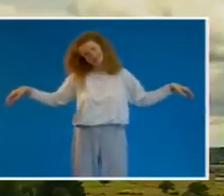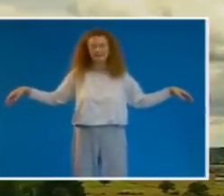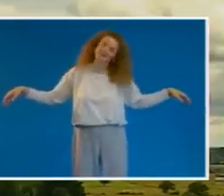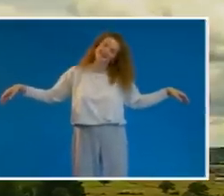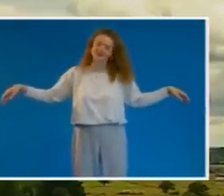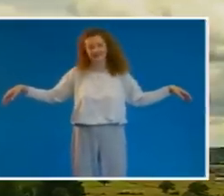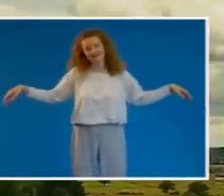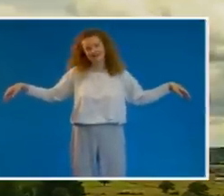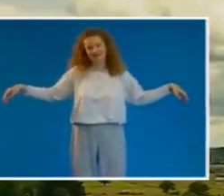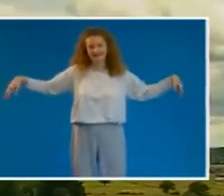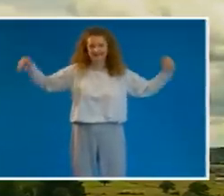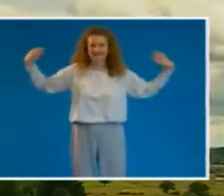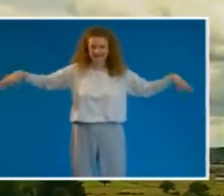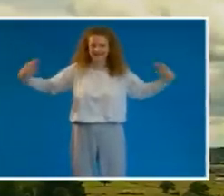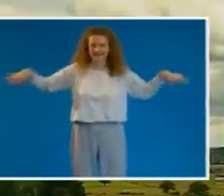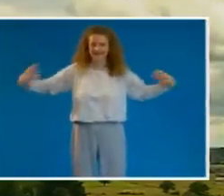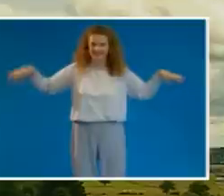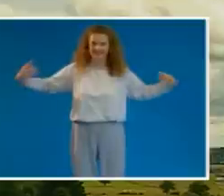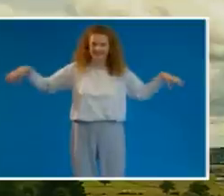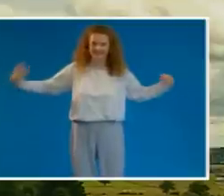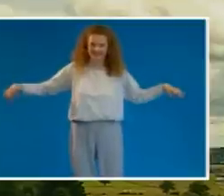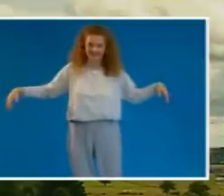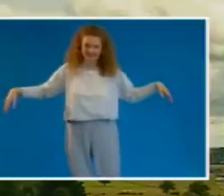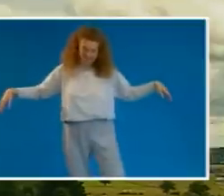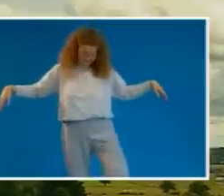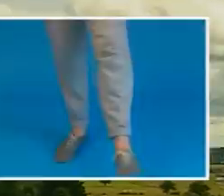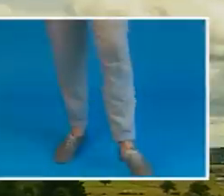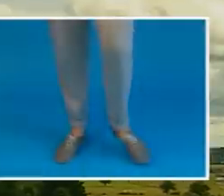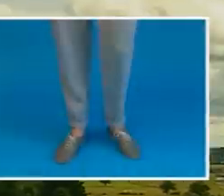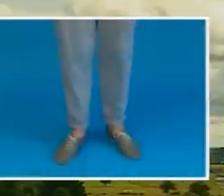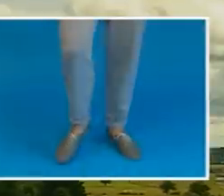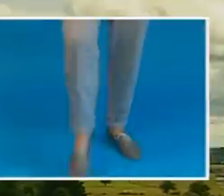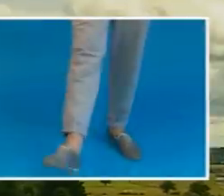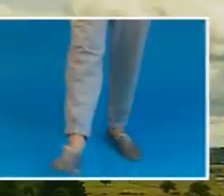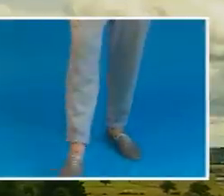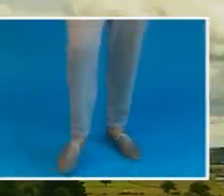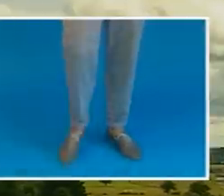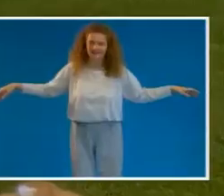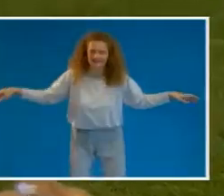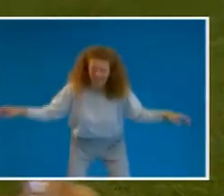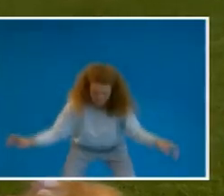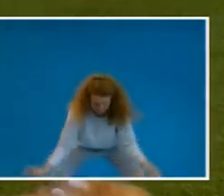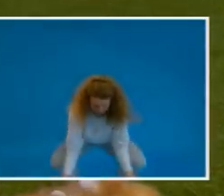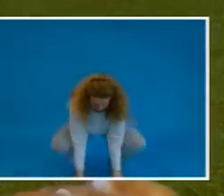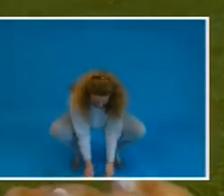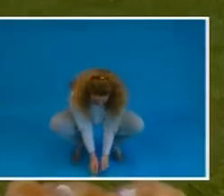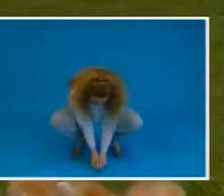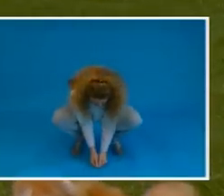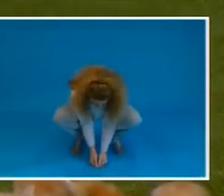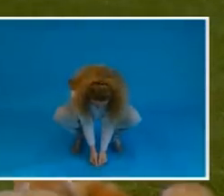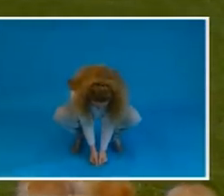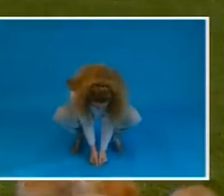a flippy-floppy hat. I can shake my hands like this and shake my feet like that. And when all